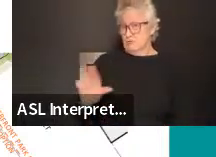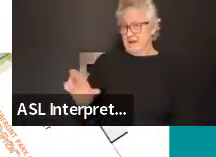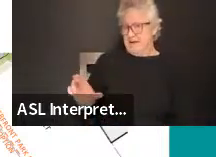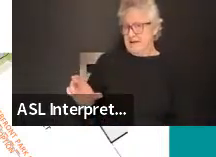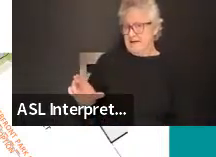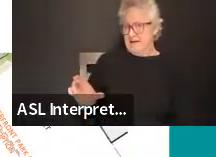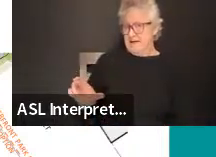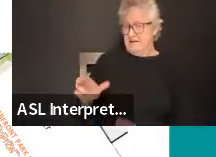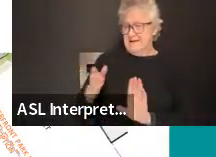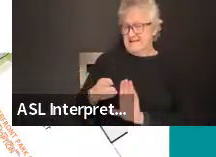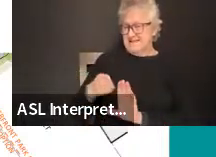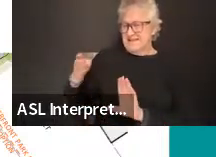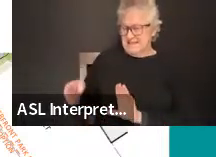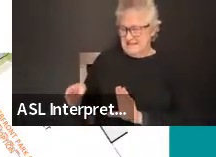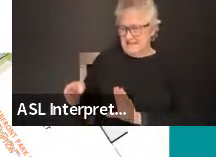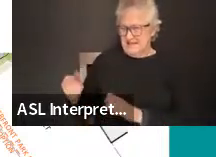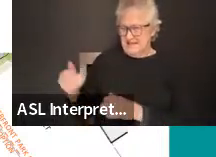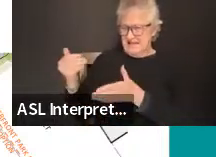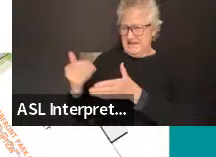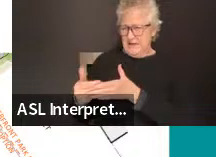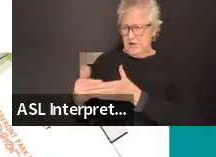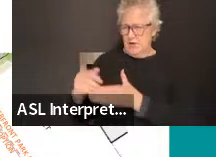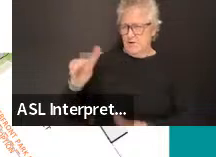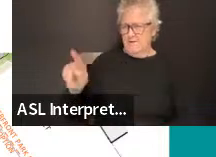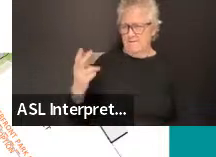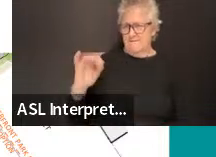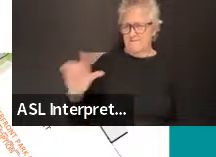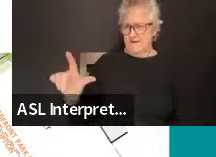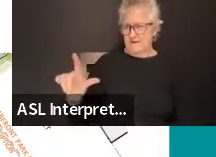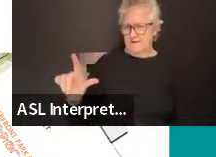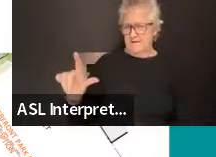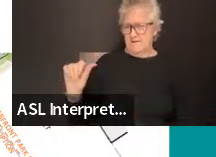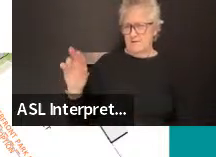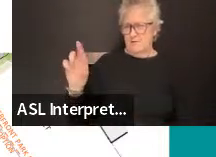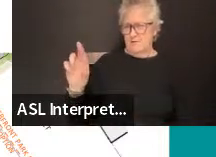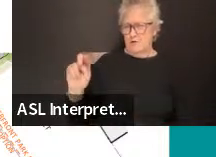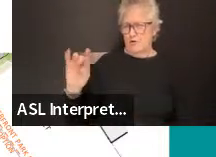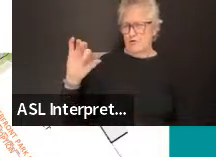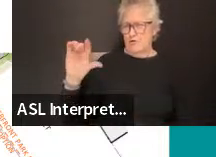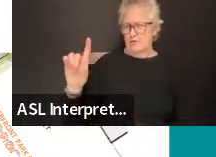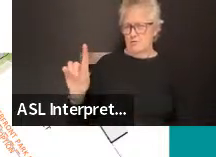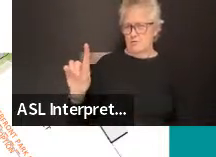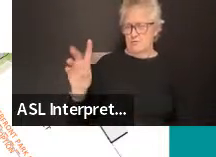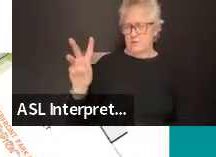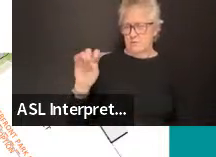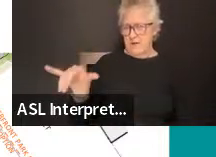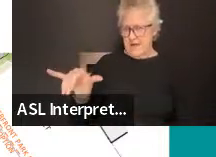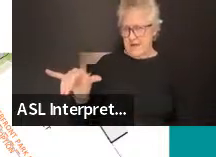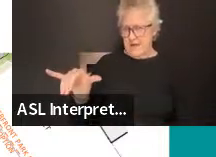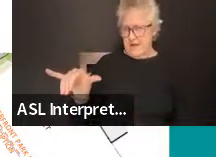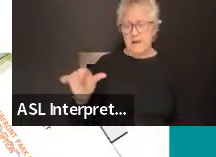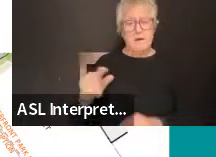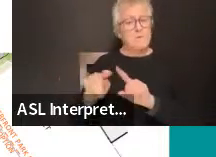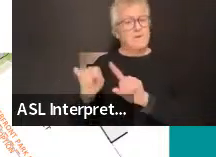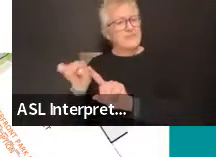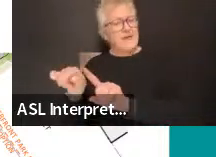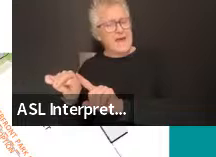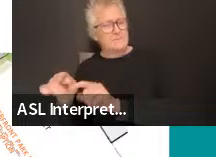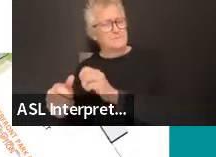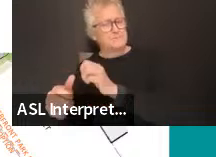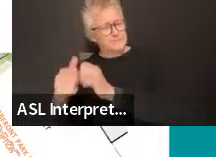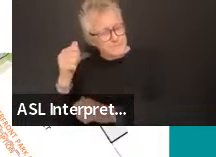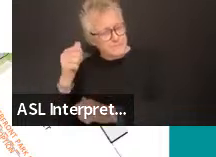Phil Arnold Way, but that really is a one-way street that's primarily or largely going to be used as the on-ramp for